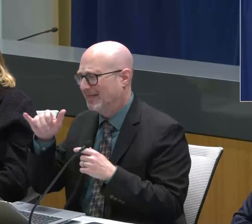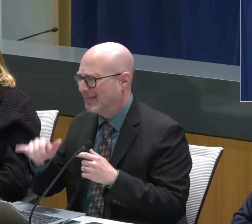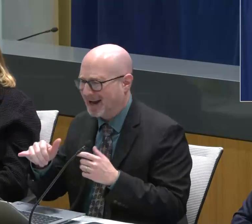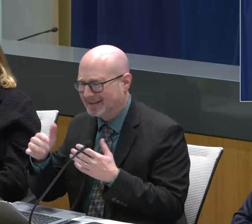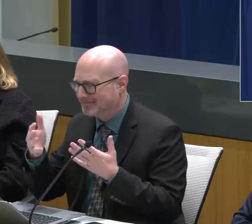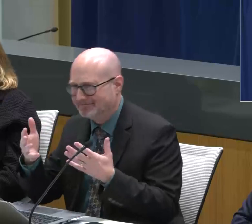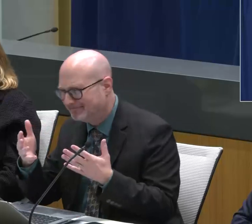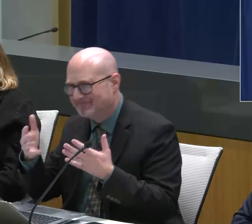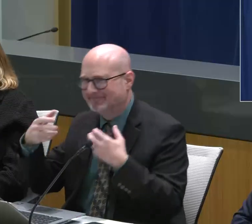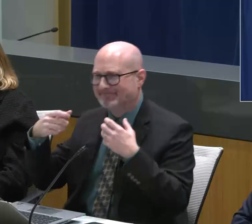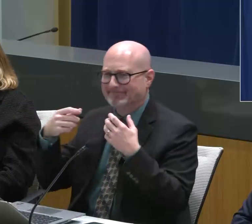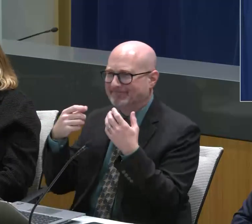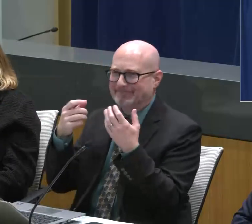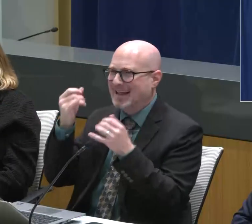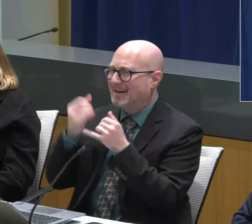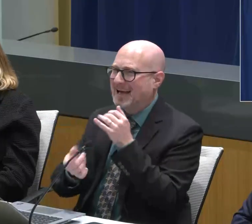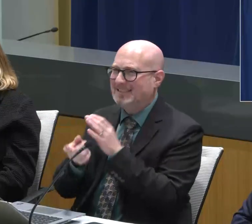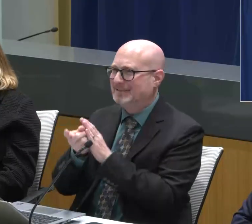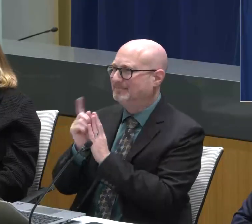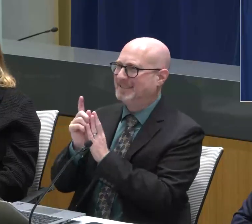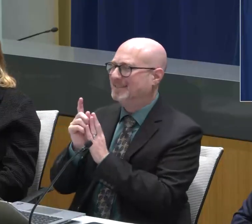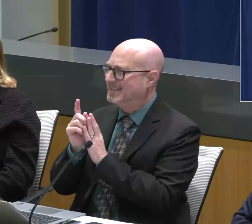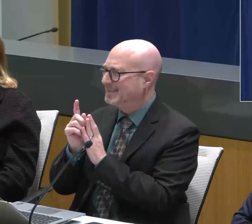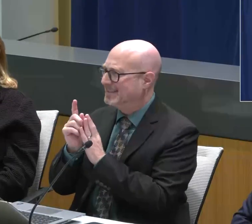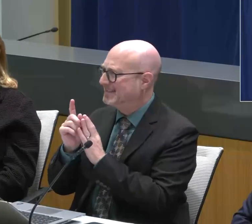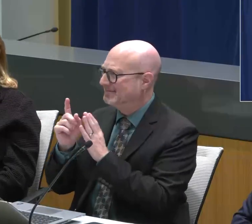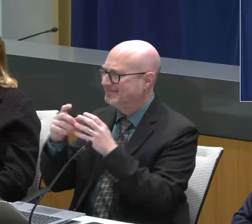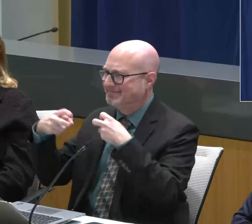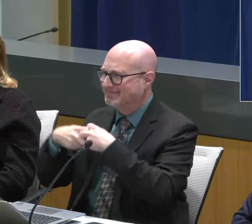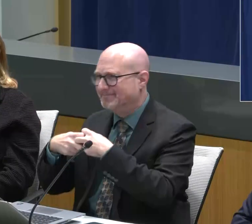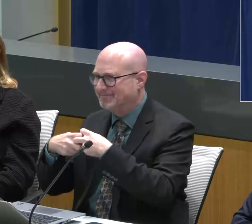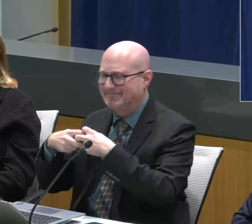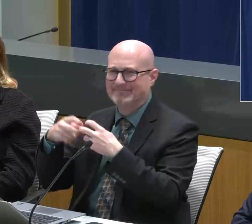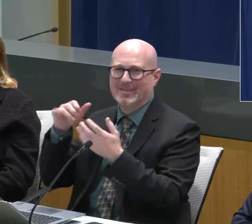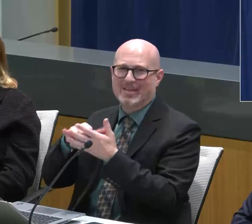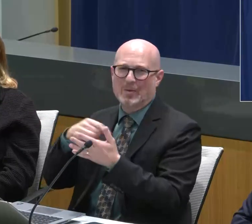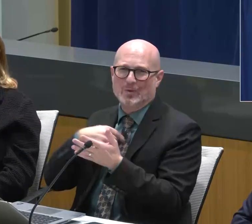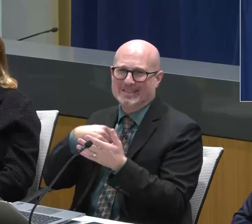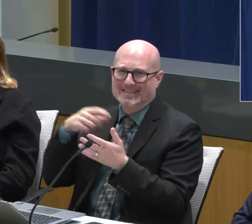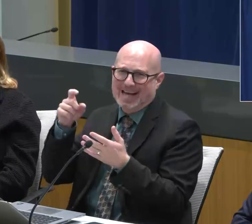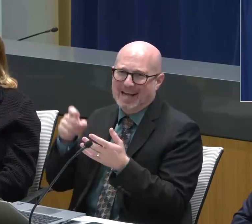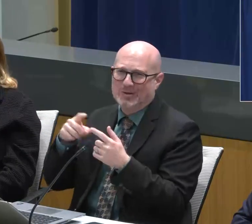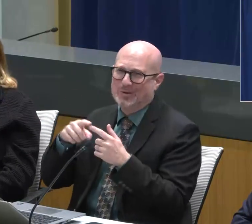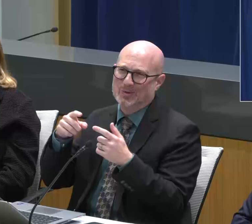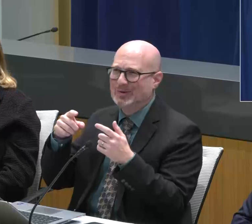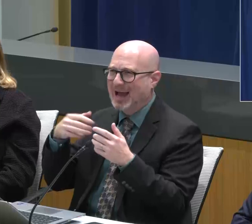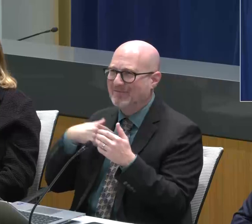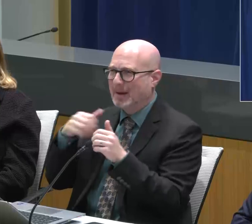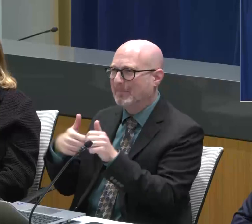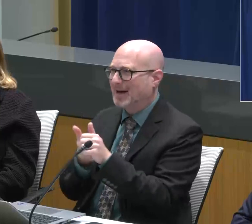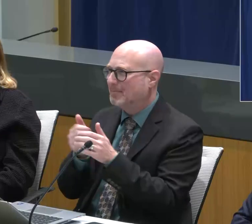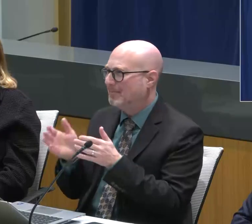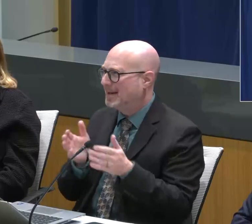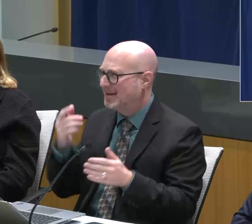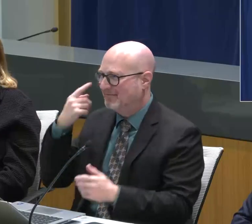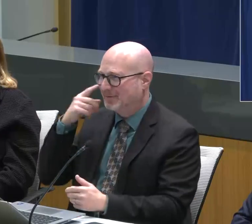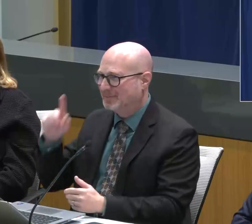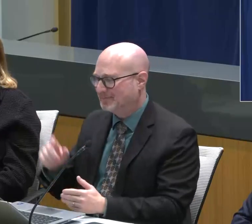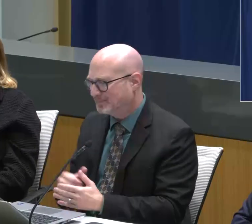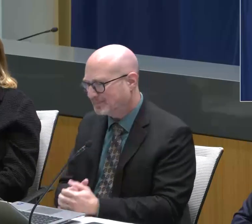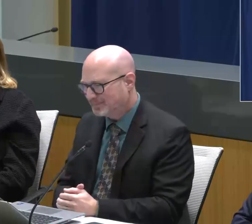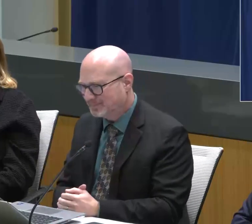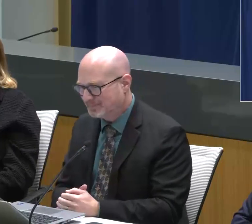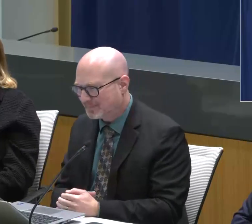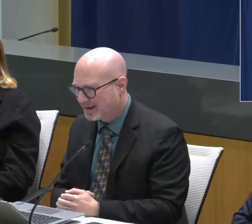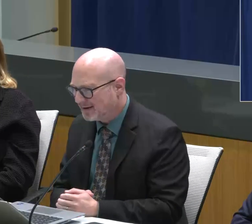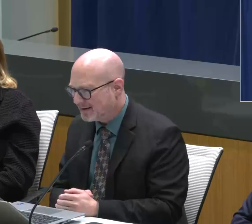microphone. So I apologize for that. That was a last minute conundrum that we're faced with. And so now we're going